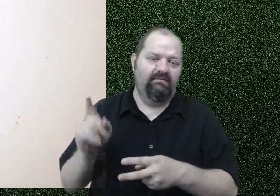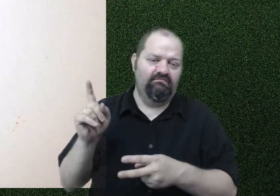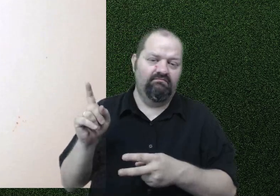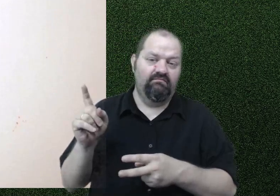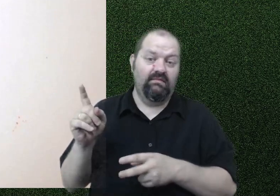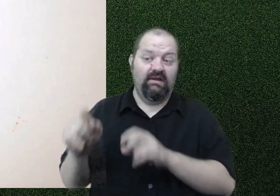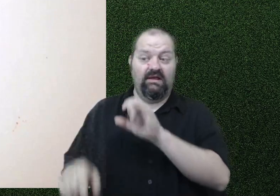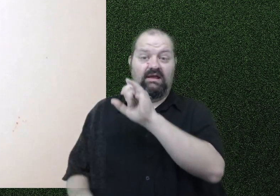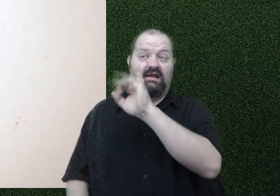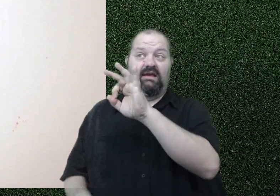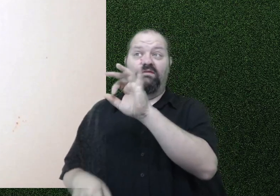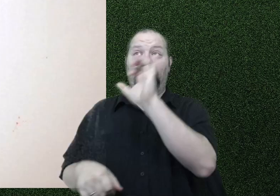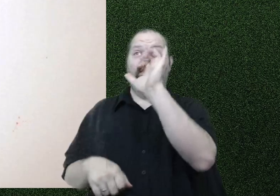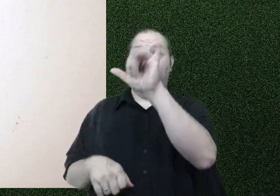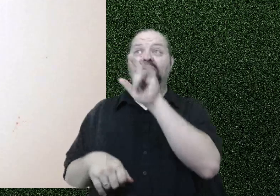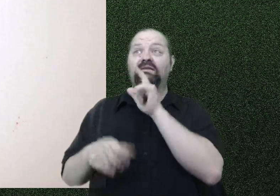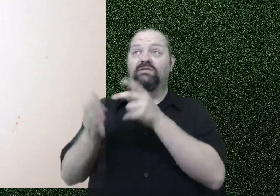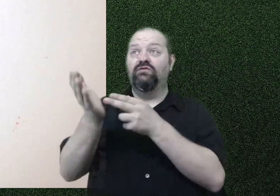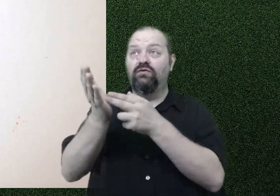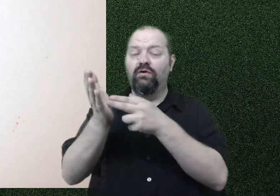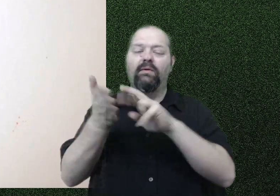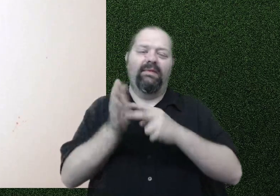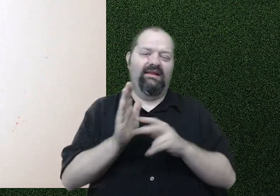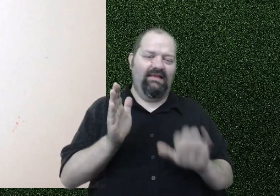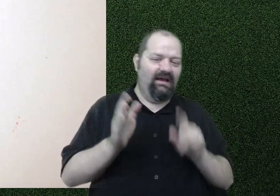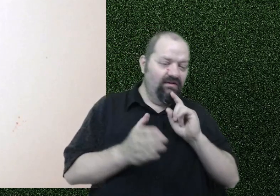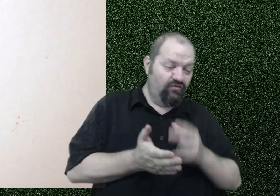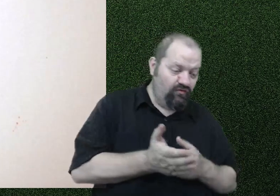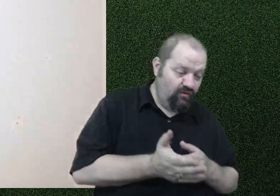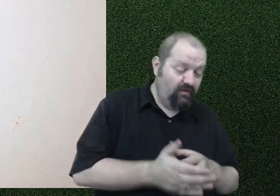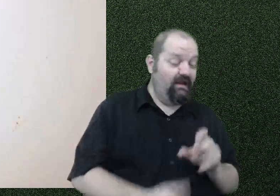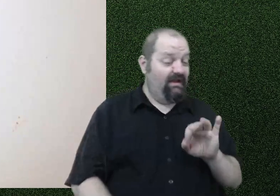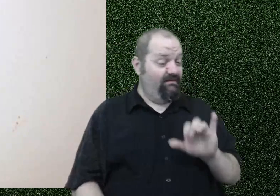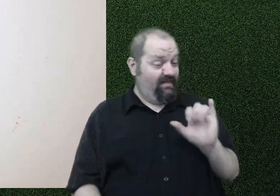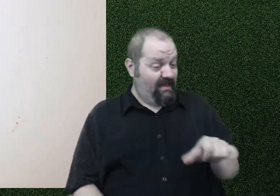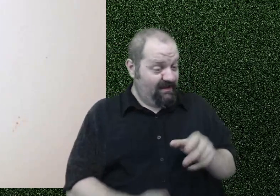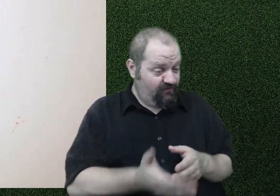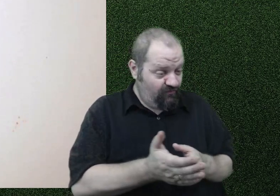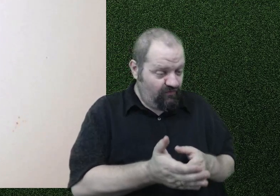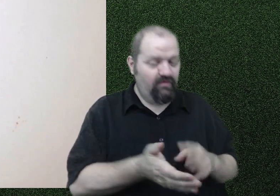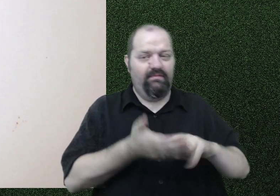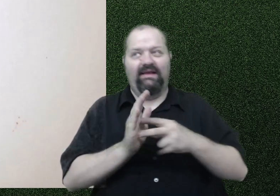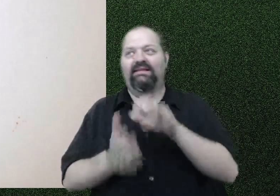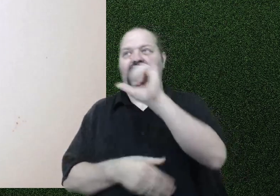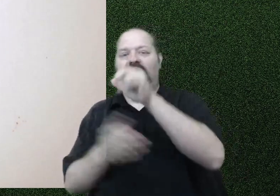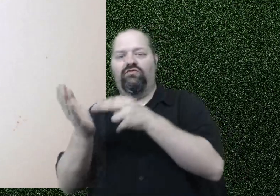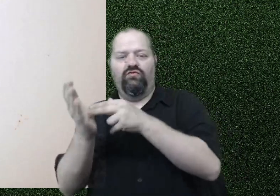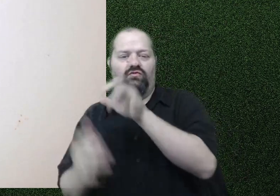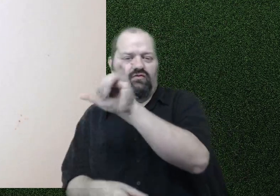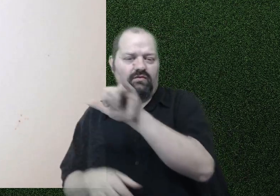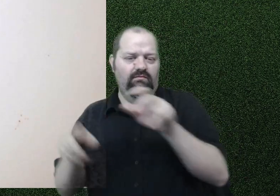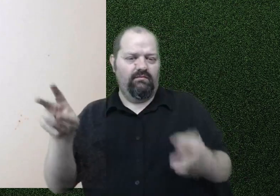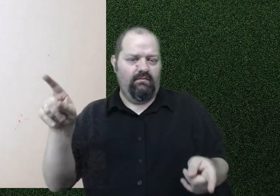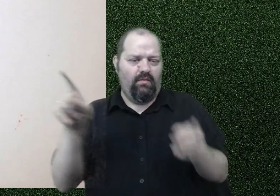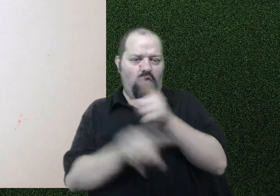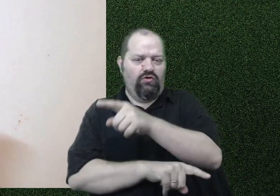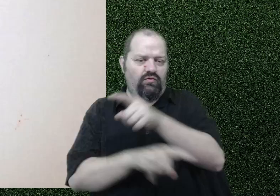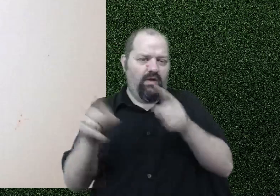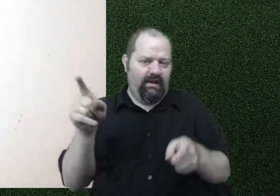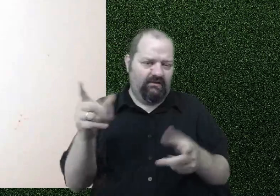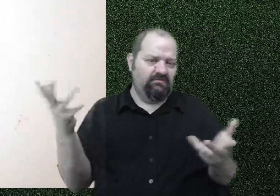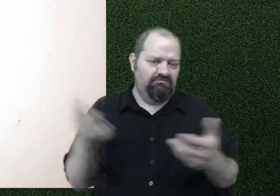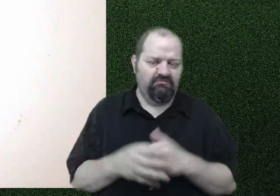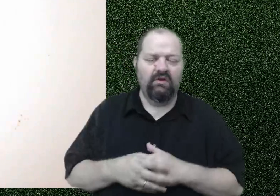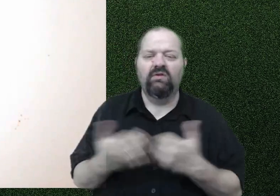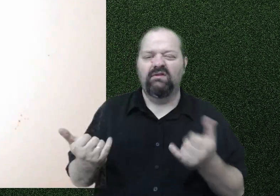be, if this is true, then this is true, and if this is true, then that is true. It actually goes both ways. The implication goes both ways. So